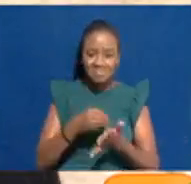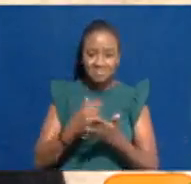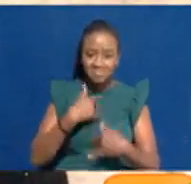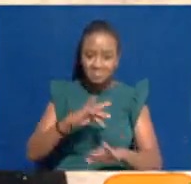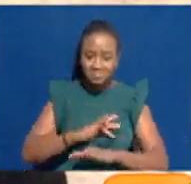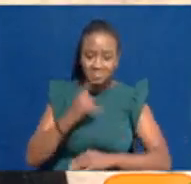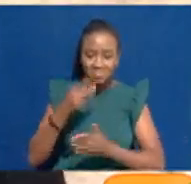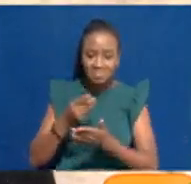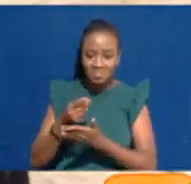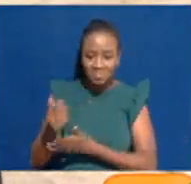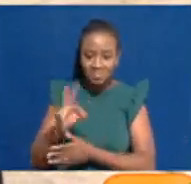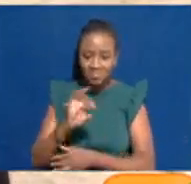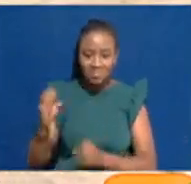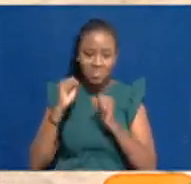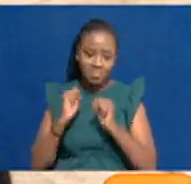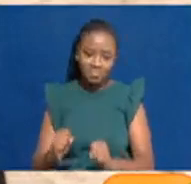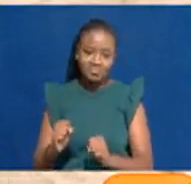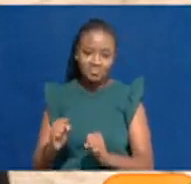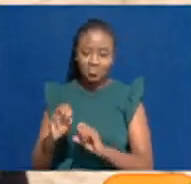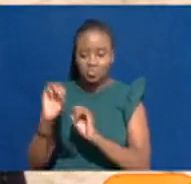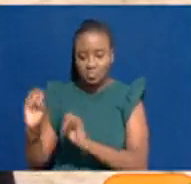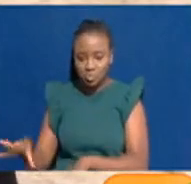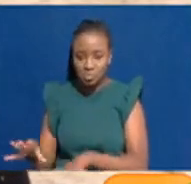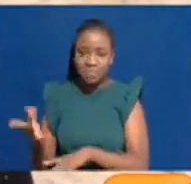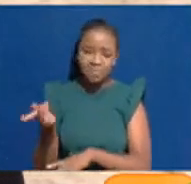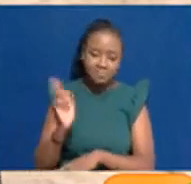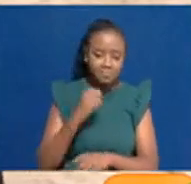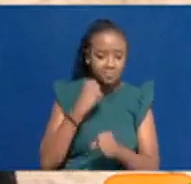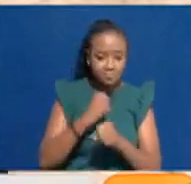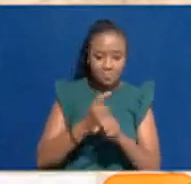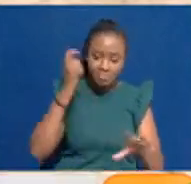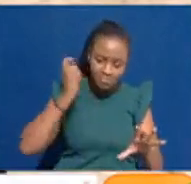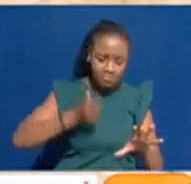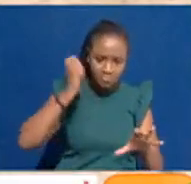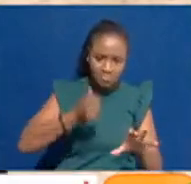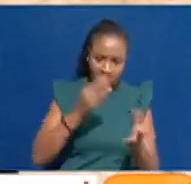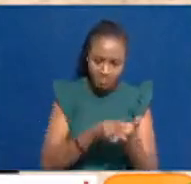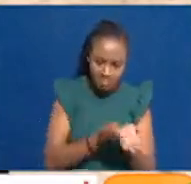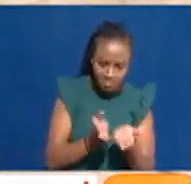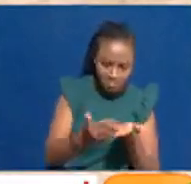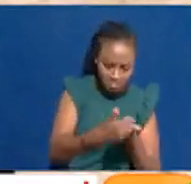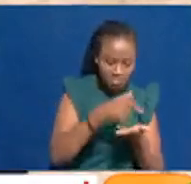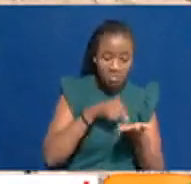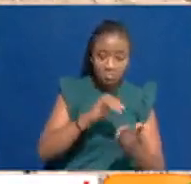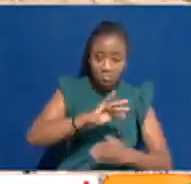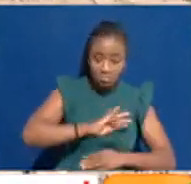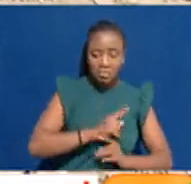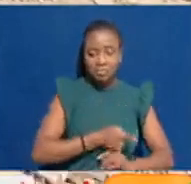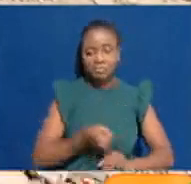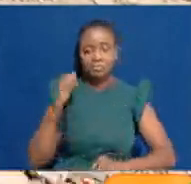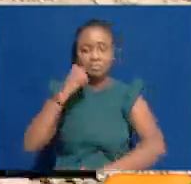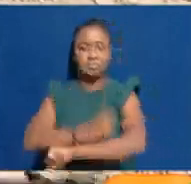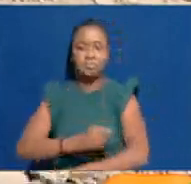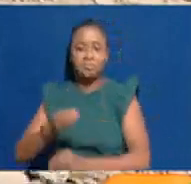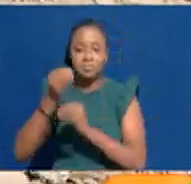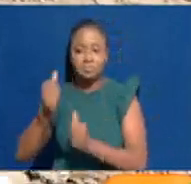Hivyo nikaamua kuja kupiga mawe. Nikapiga mawe, nikaweza kupata pesa ya kuingia shule. It is a trade that